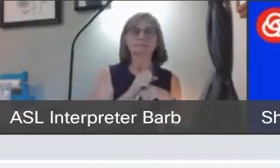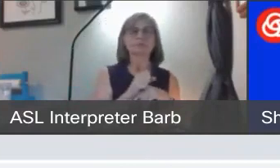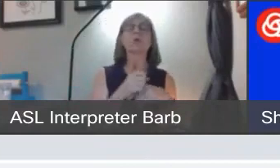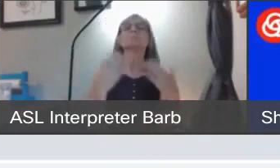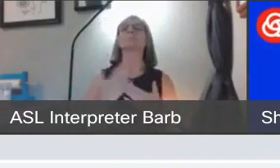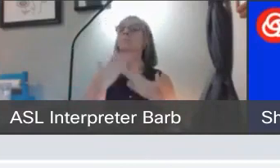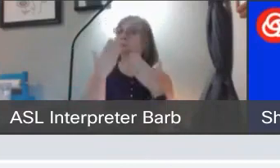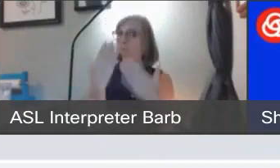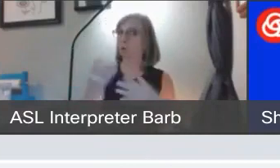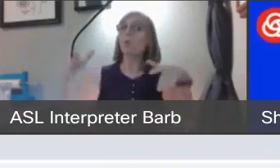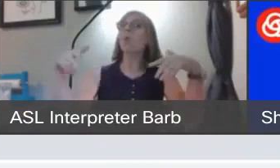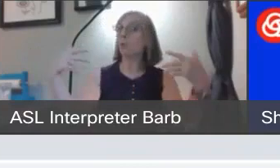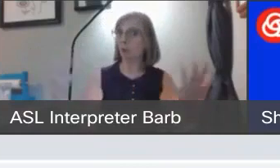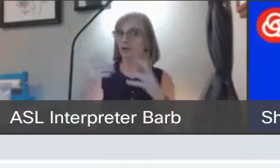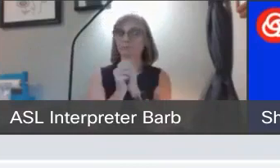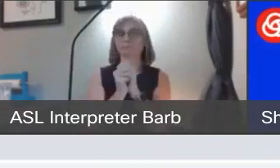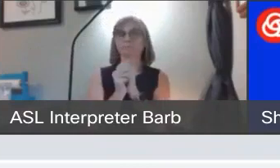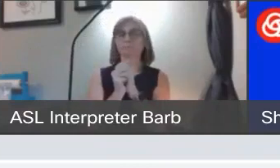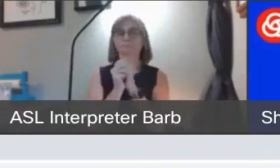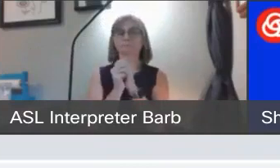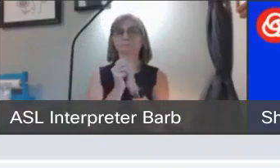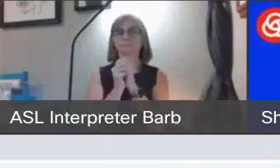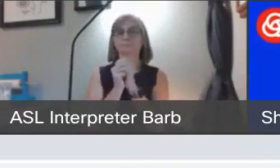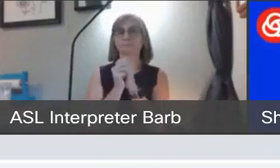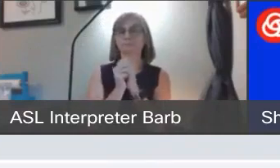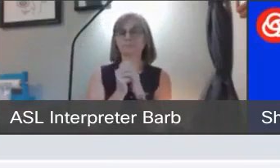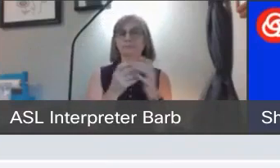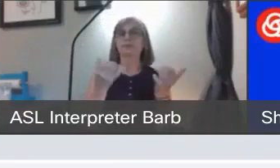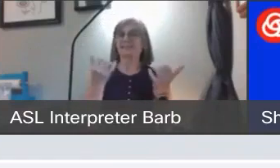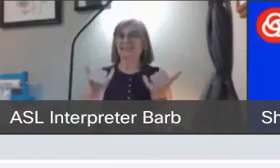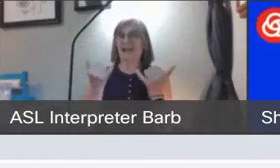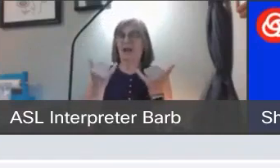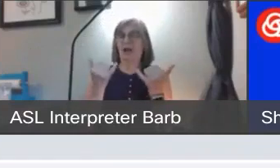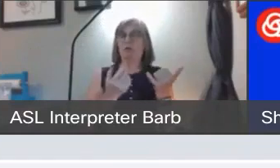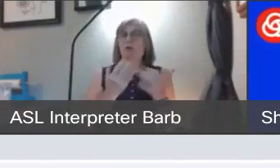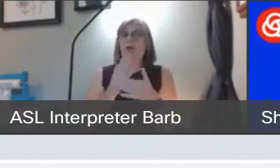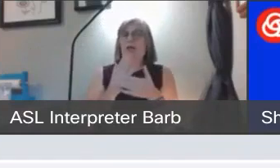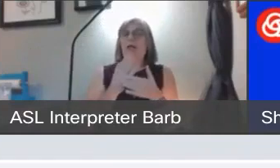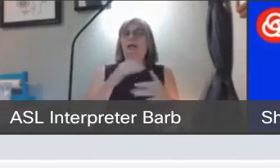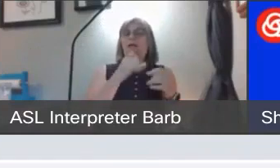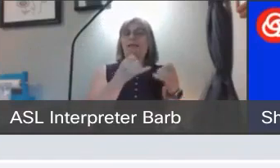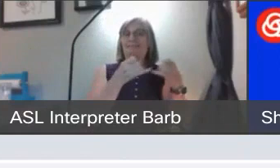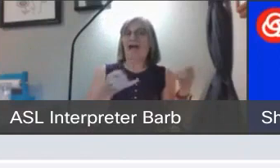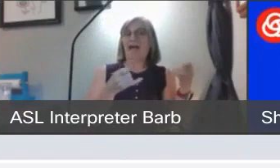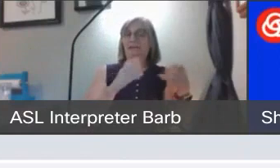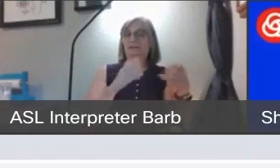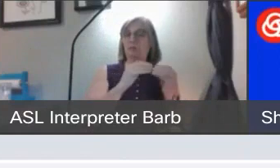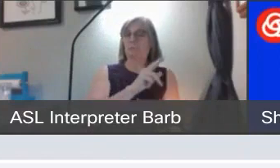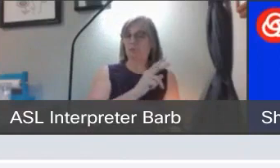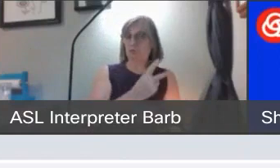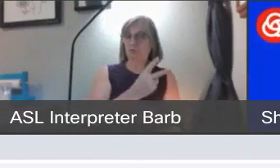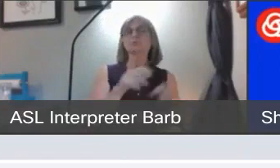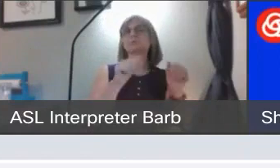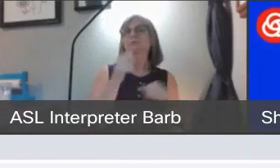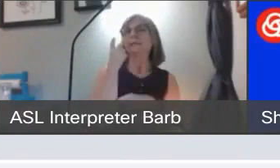proposing with this new FX division service that is currently Line 2. As you can see on the map, the dashed